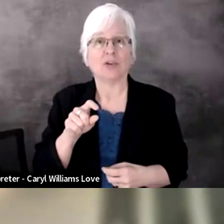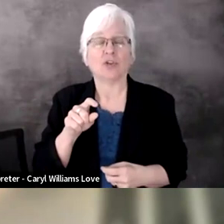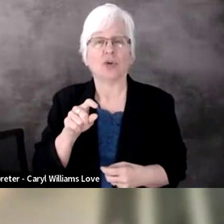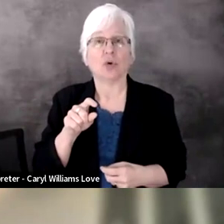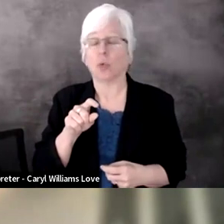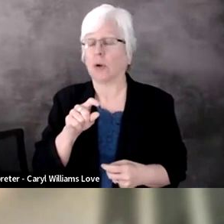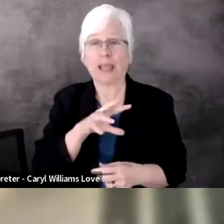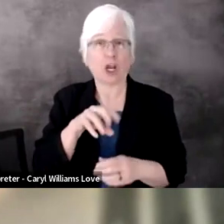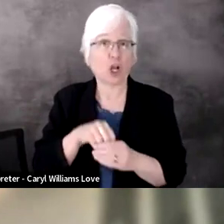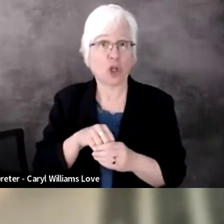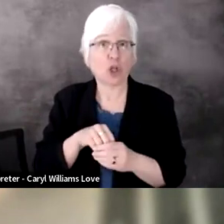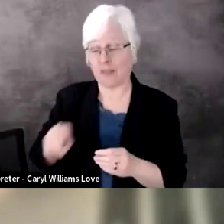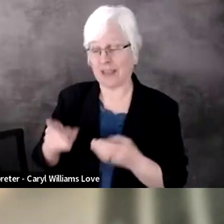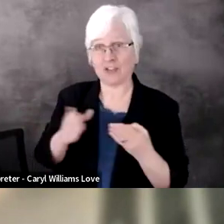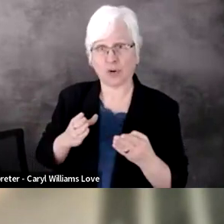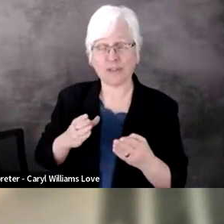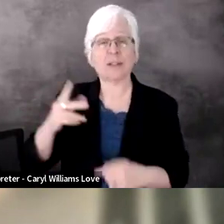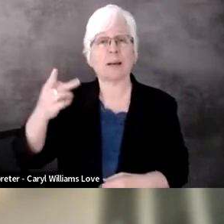on-ramp of these services peers